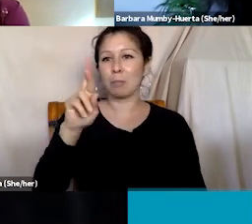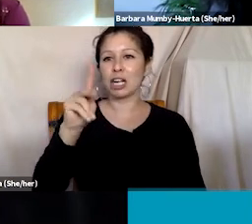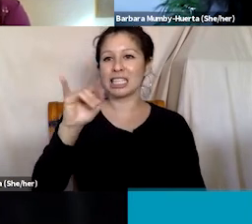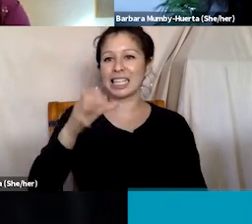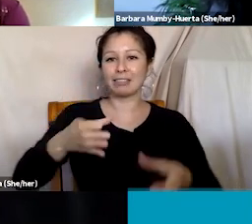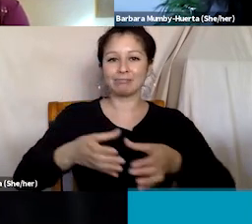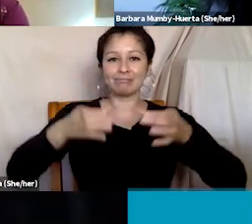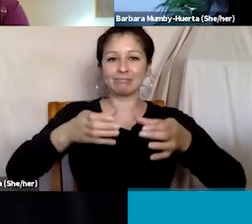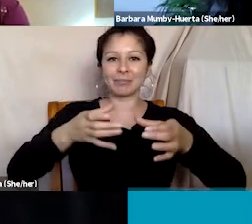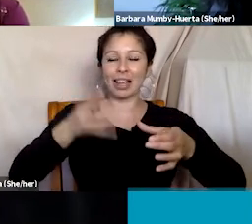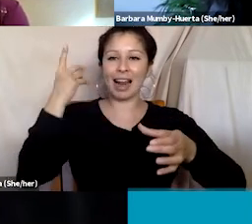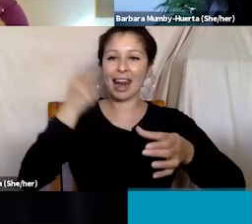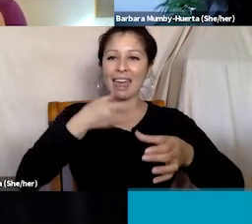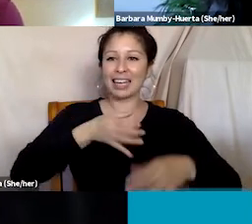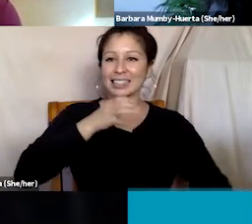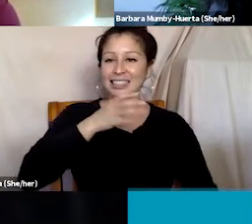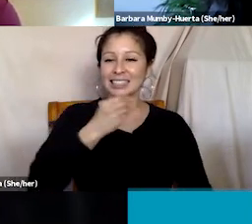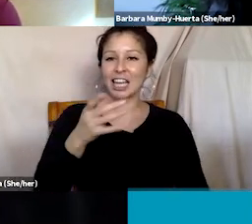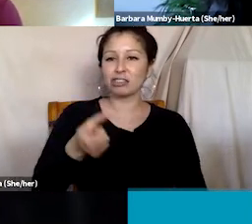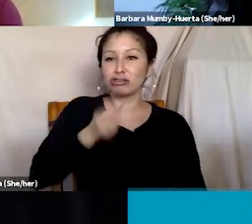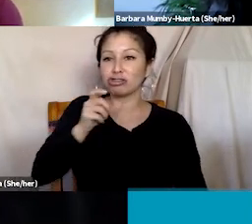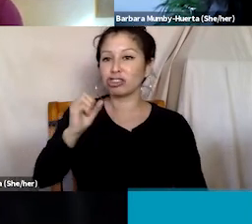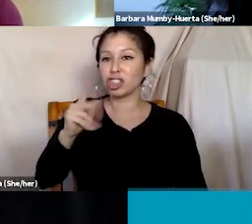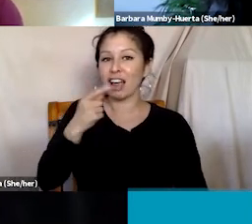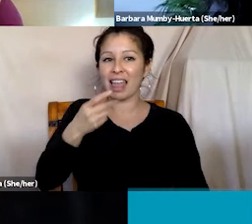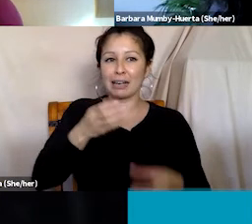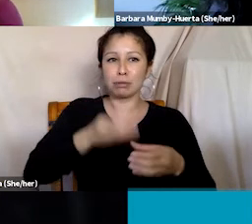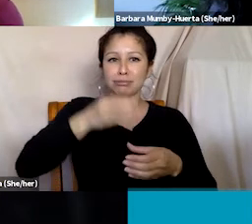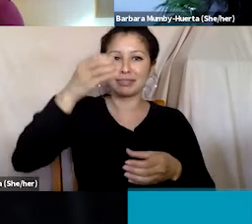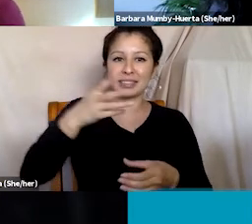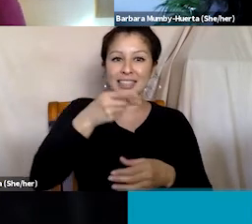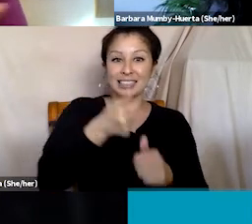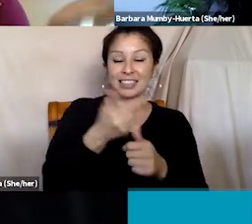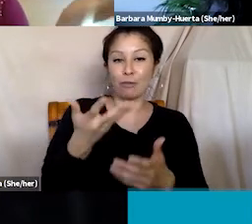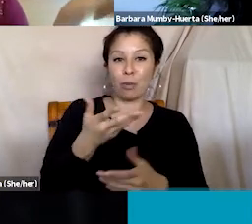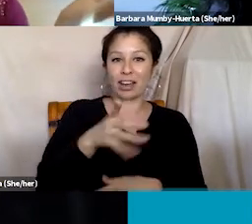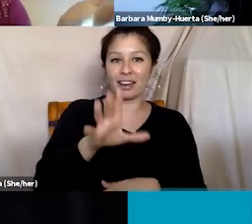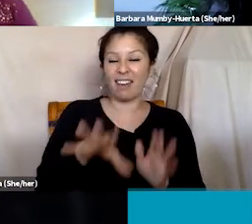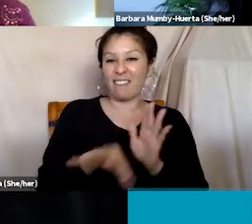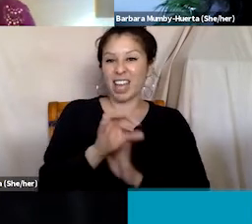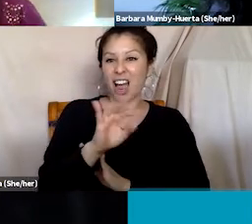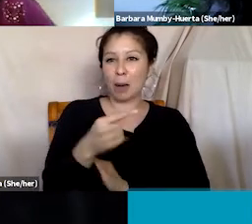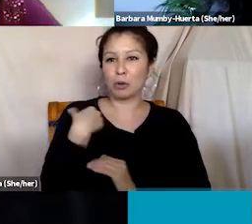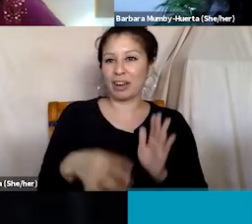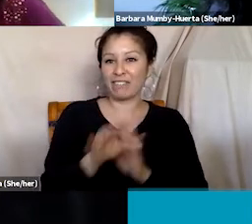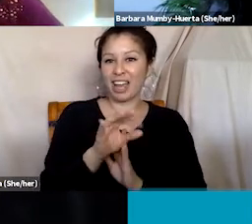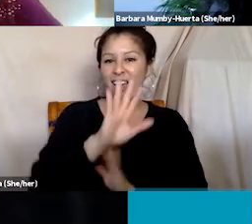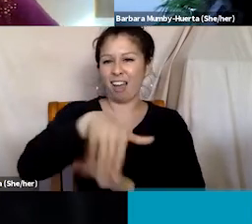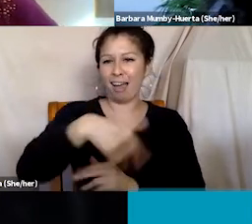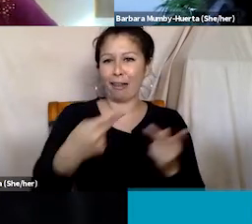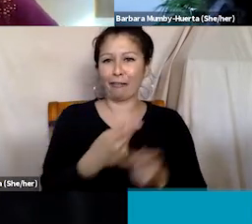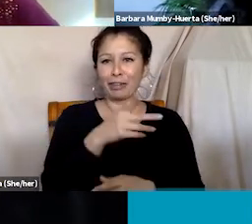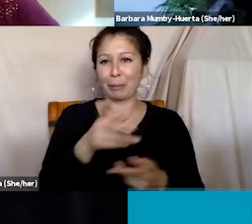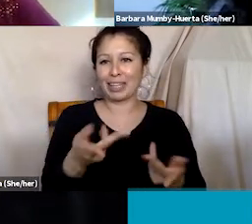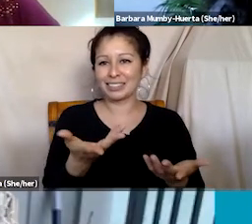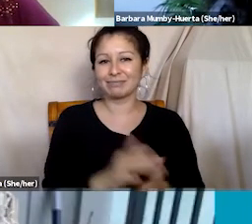glasses and shot glasses stacked up. And it's just found objects that we found all over the place. Next